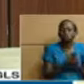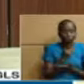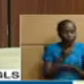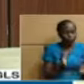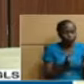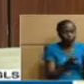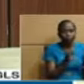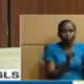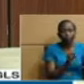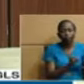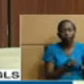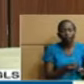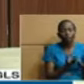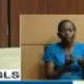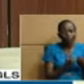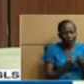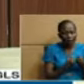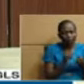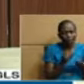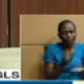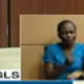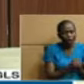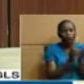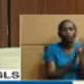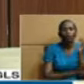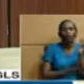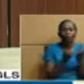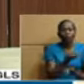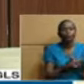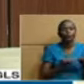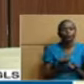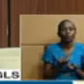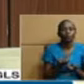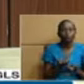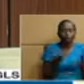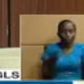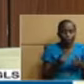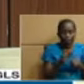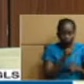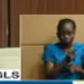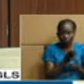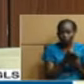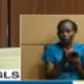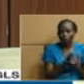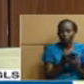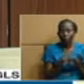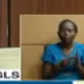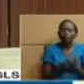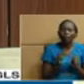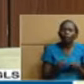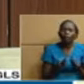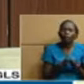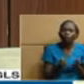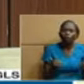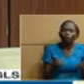of incentives to activate the economy, the so-called real economy, and that's where the niche is. Can you tease out some of these things? What are